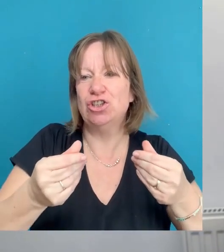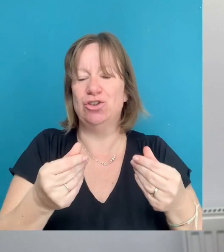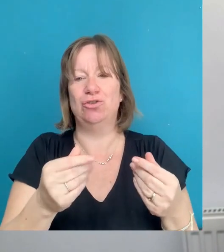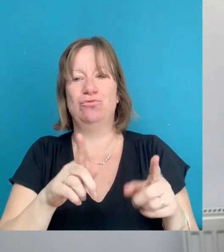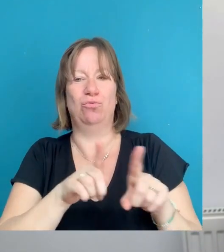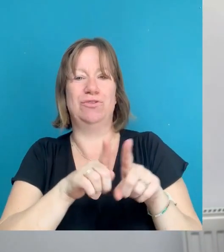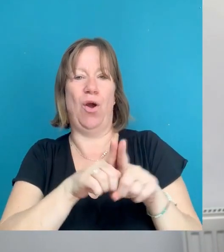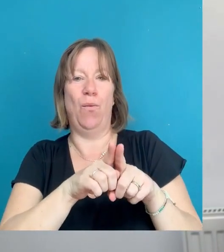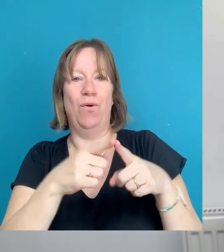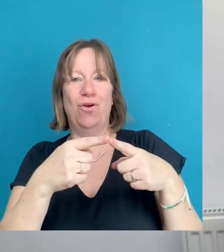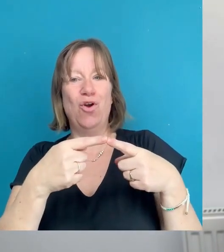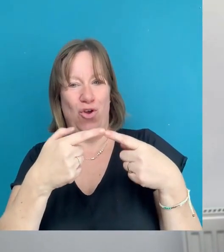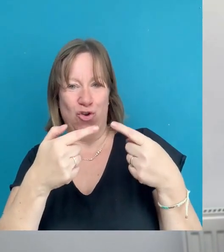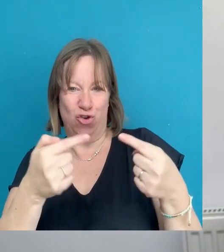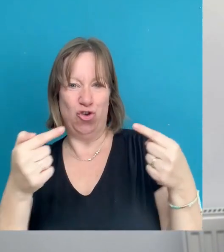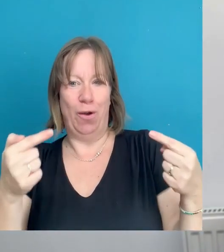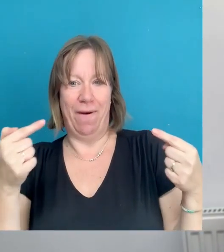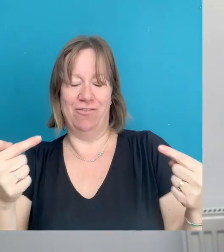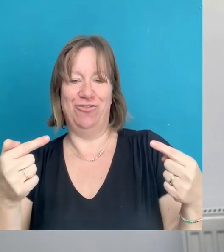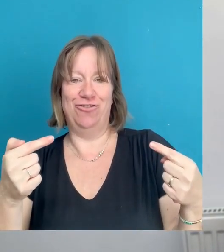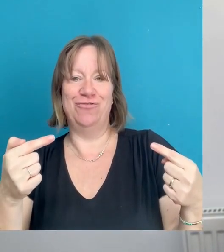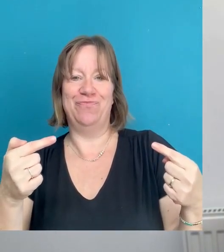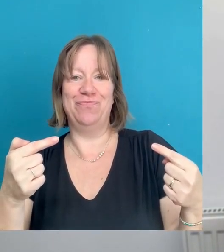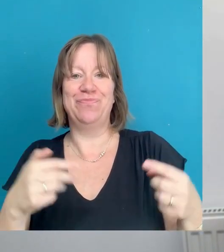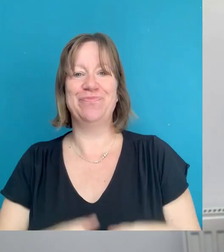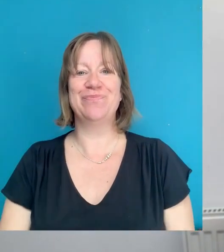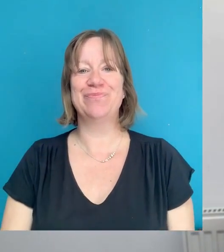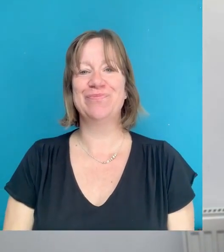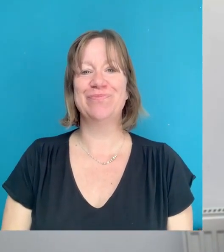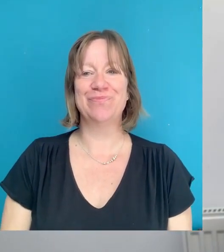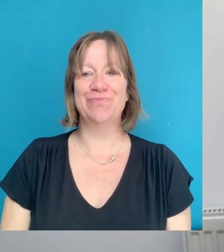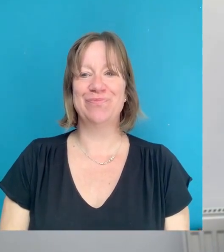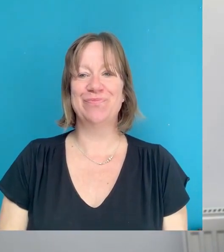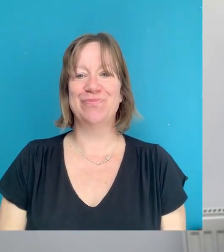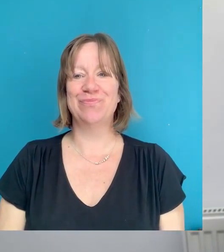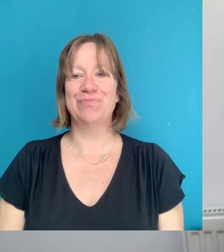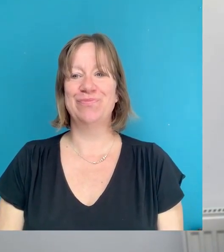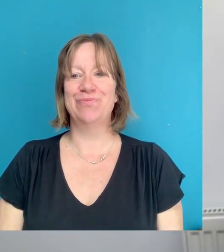scrunchy, that's also a sign of too much ink.